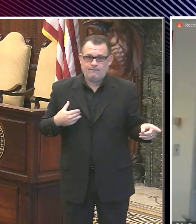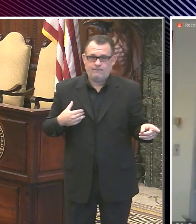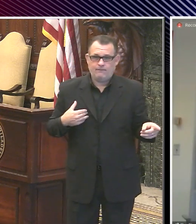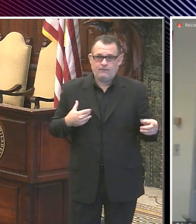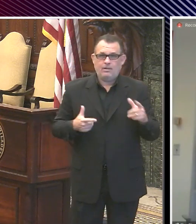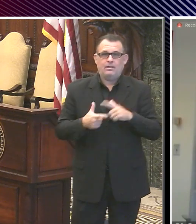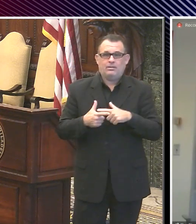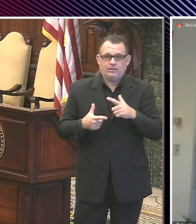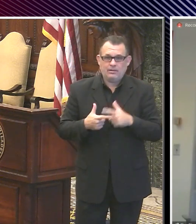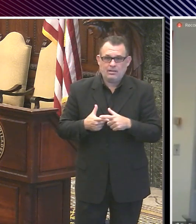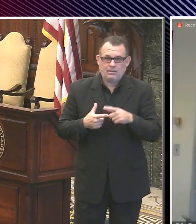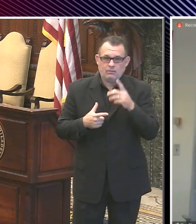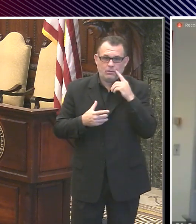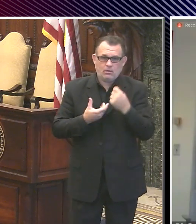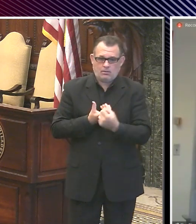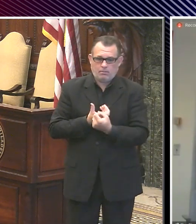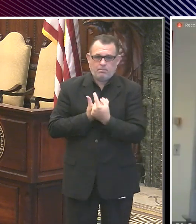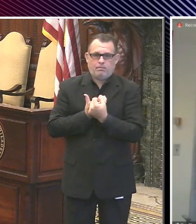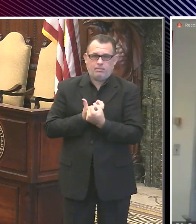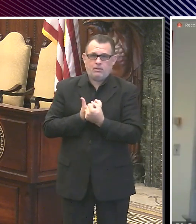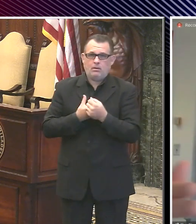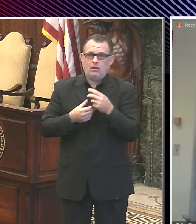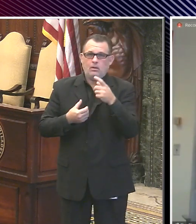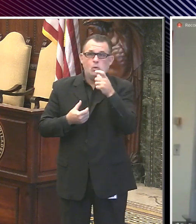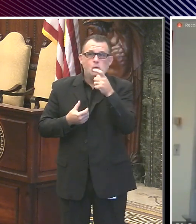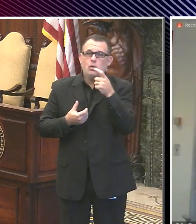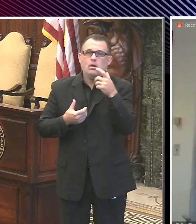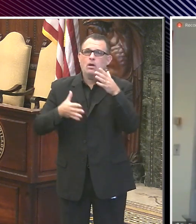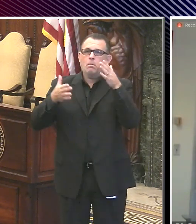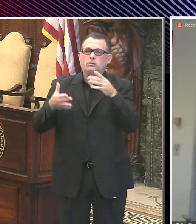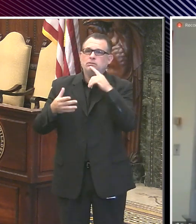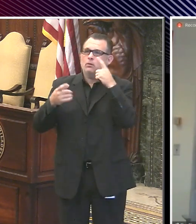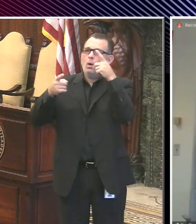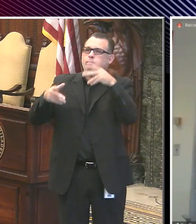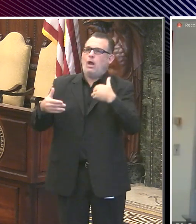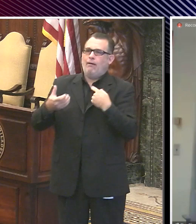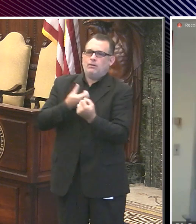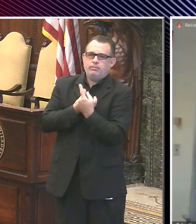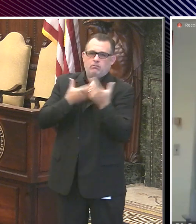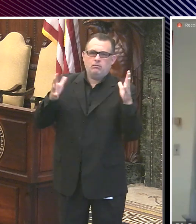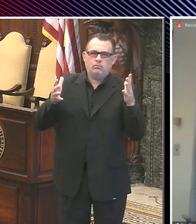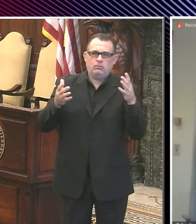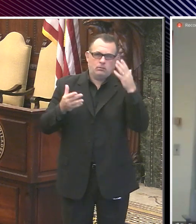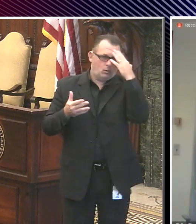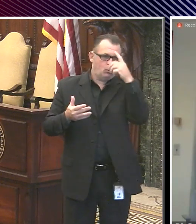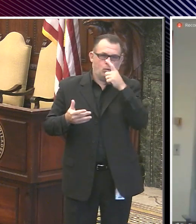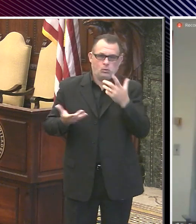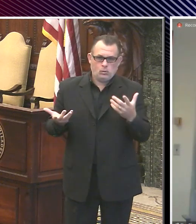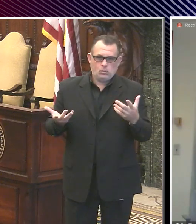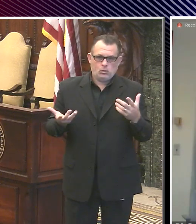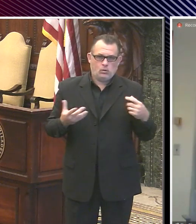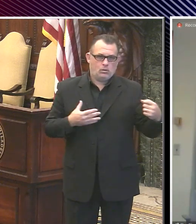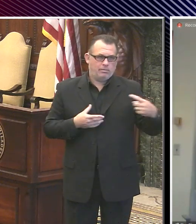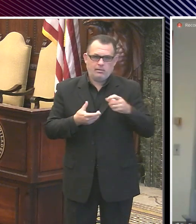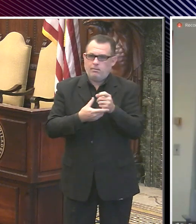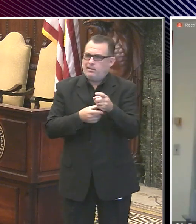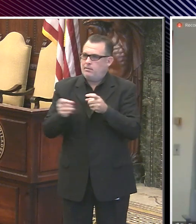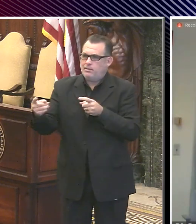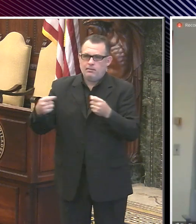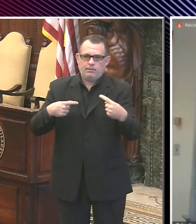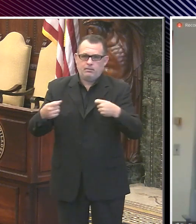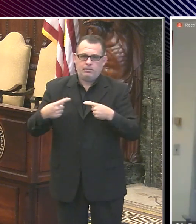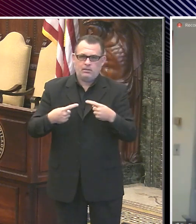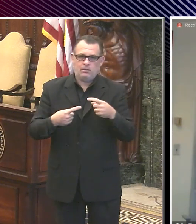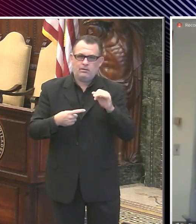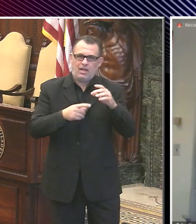There's no names that are passed back and forth, but then people whose phones were close to the phone of someone who was positive will get a message that says that they might have been exposed to COVID and